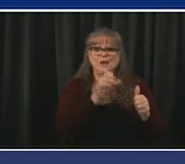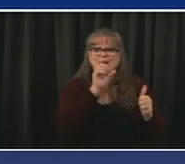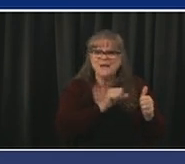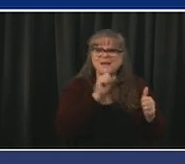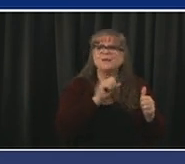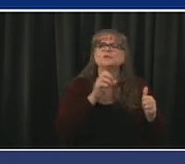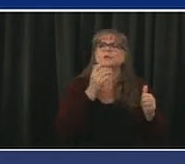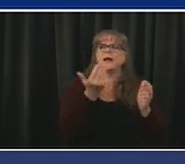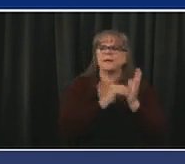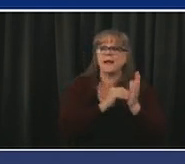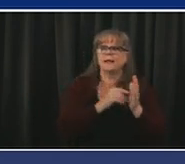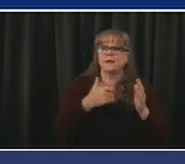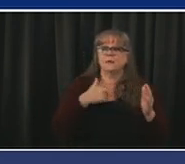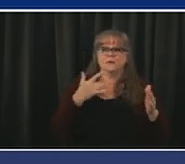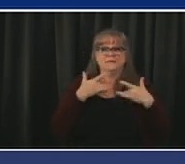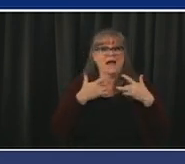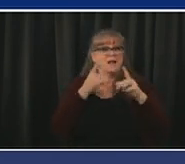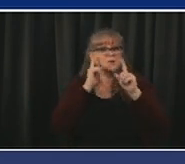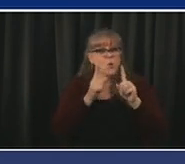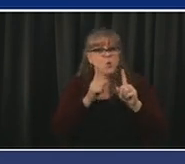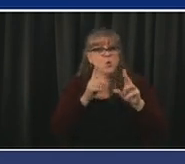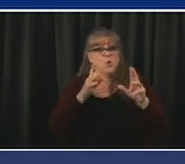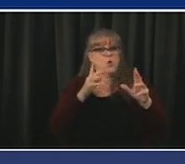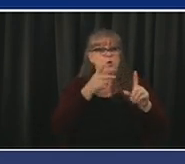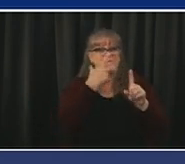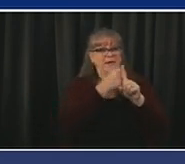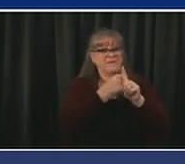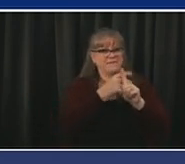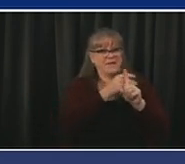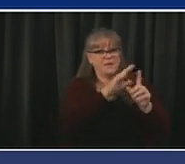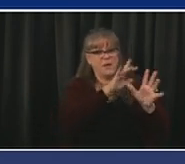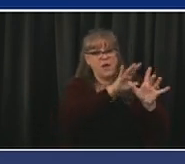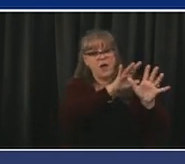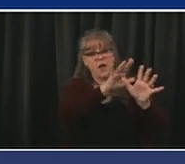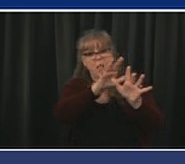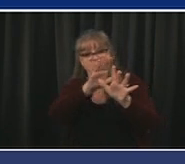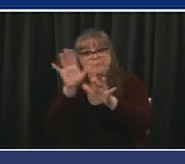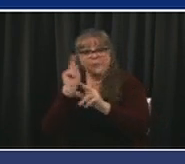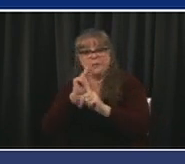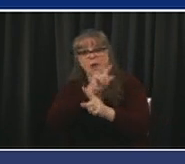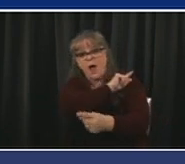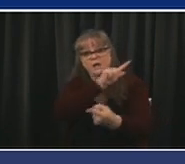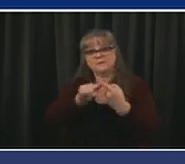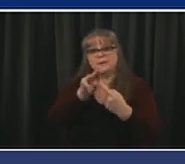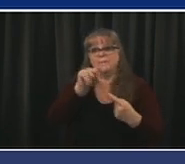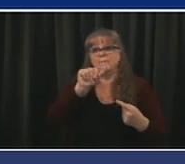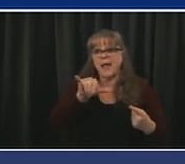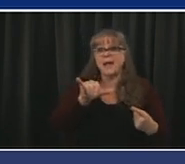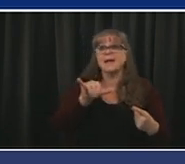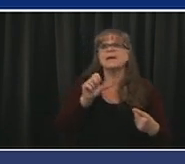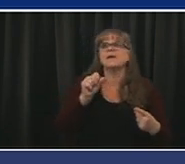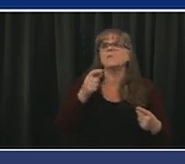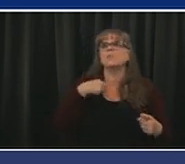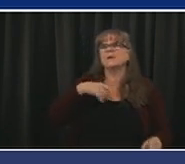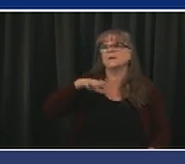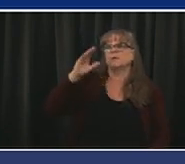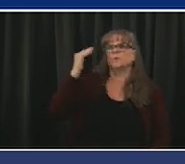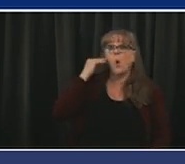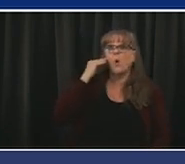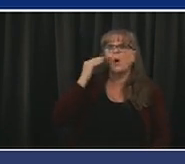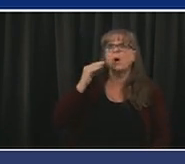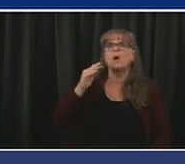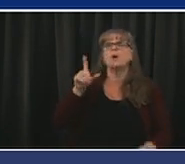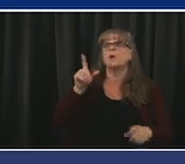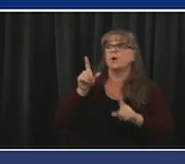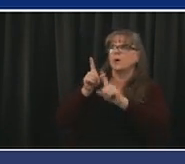plan because of what we know now about the science and our supplies, and because we firmly believe that this is the